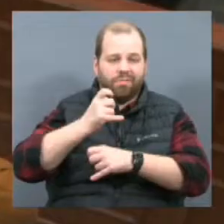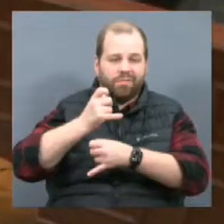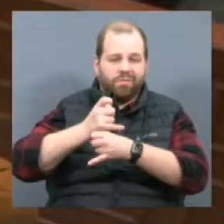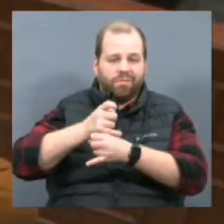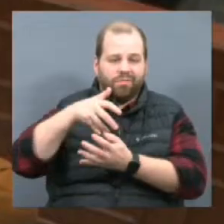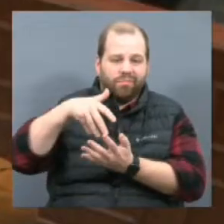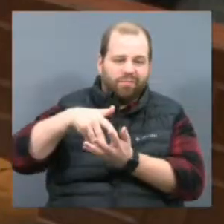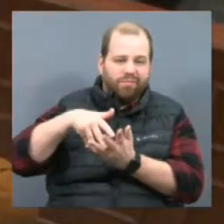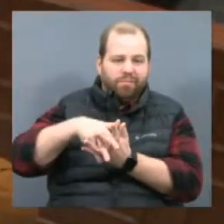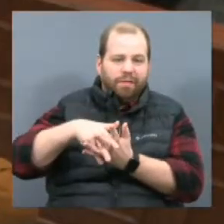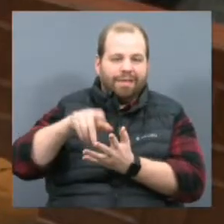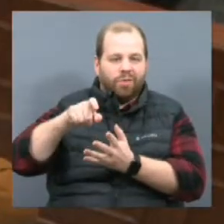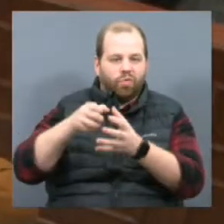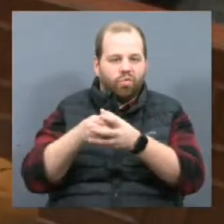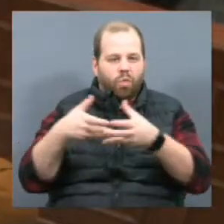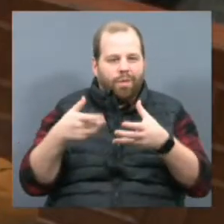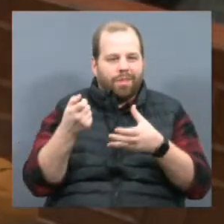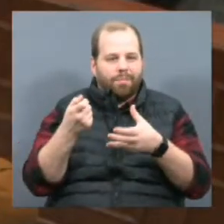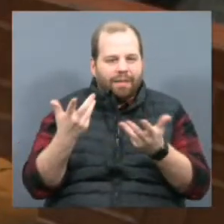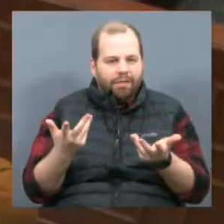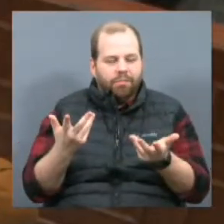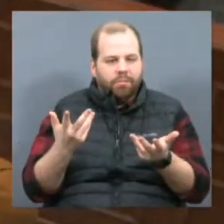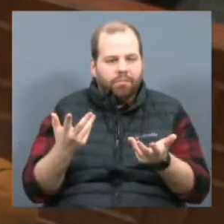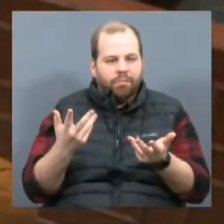needing to grow a little bit.